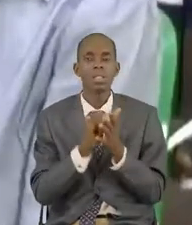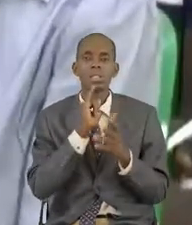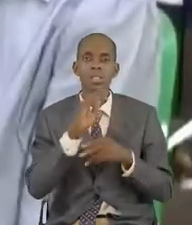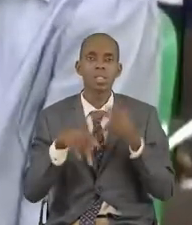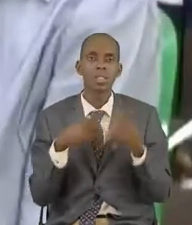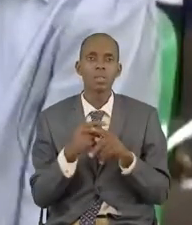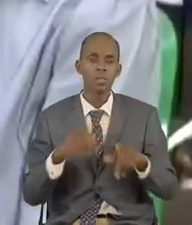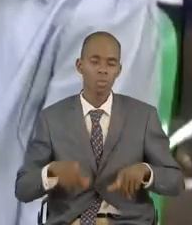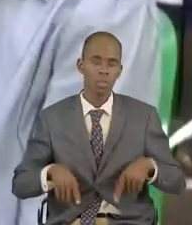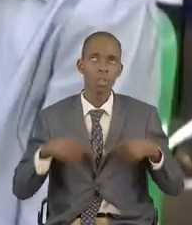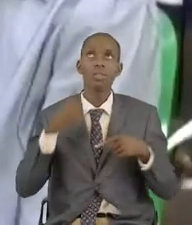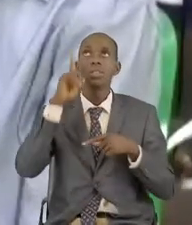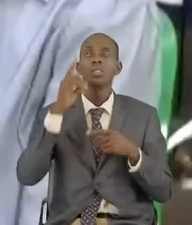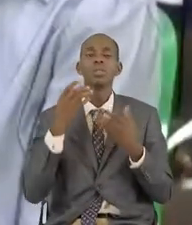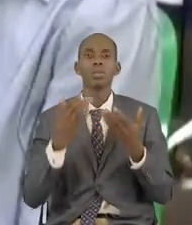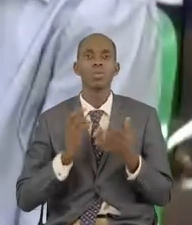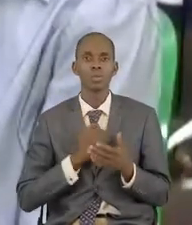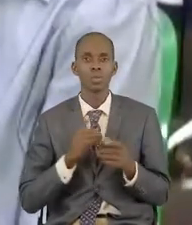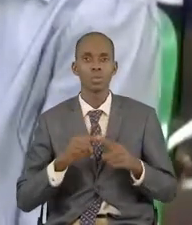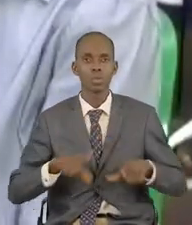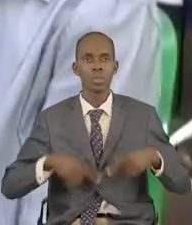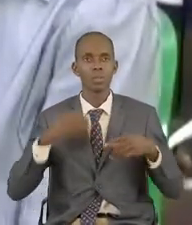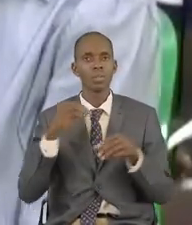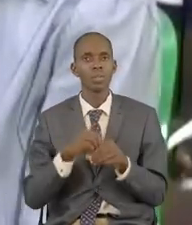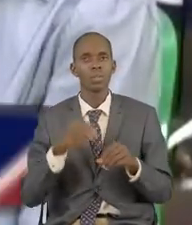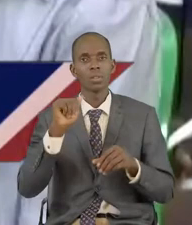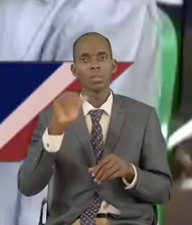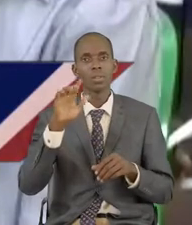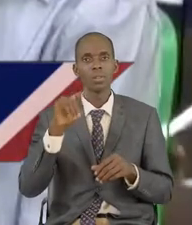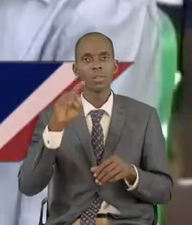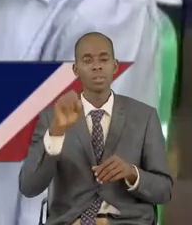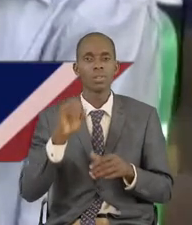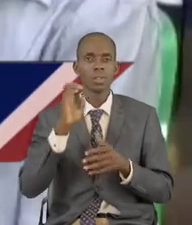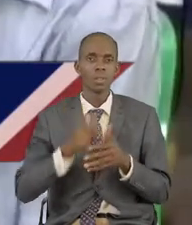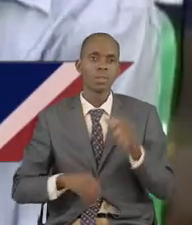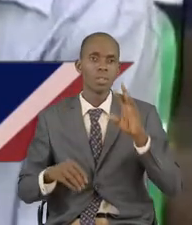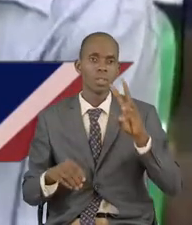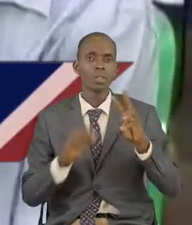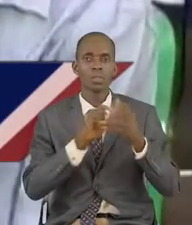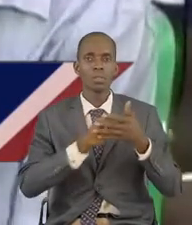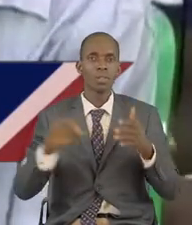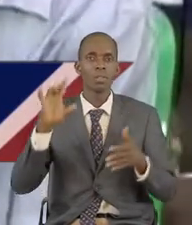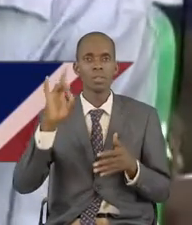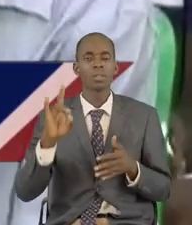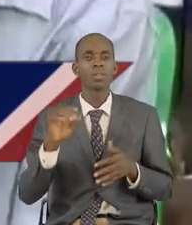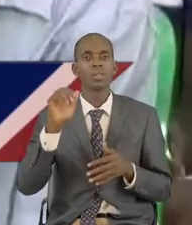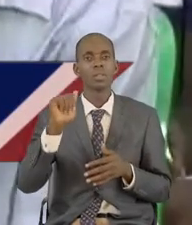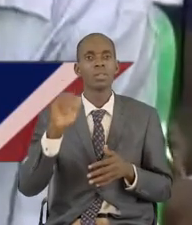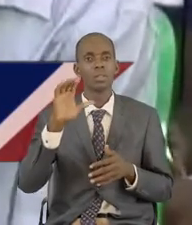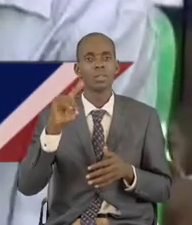Acts chapter 6, reading from verse 8. In Acts chapter 6,